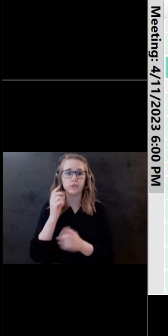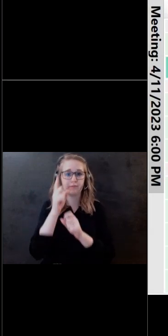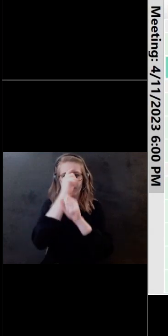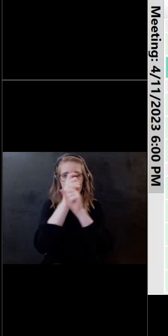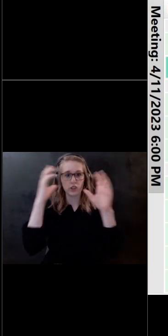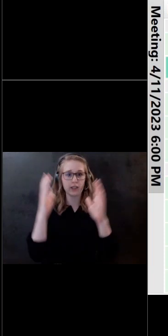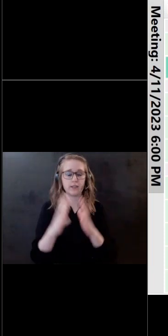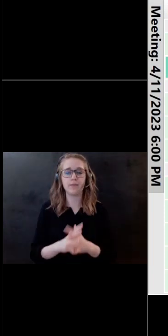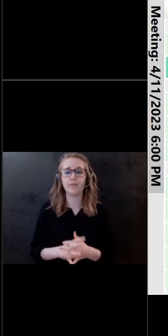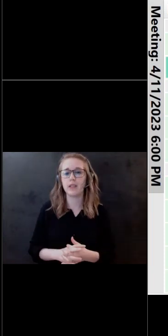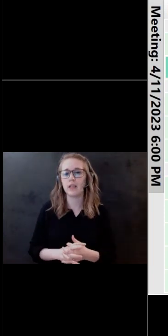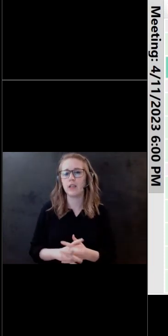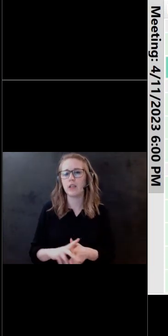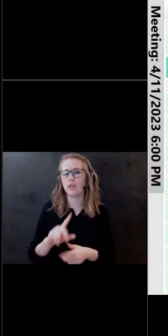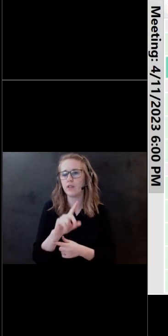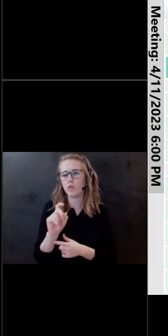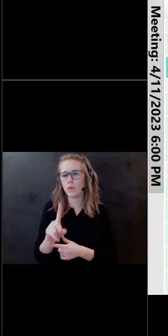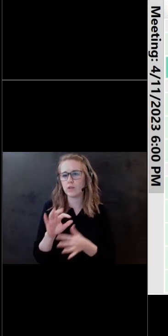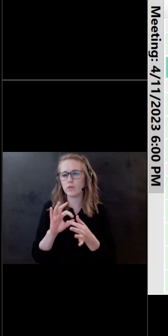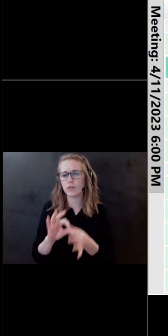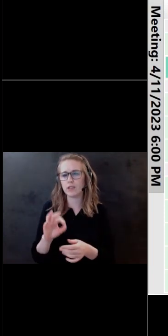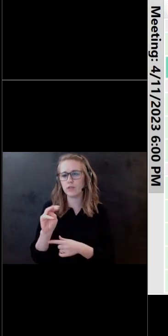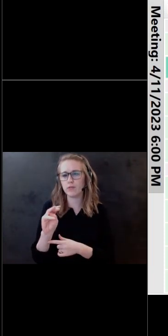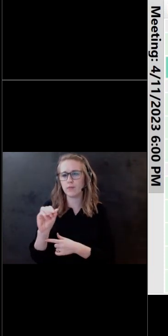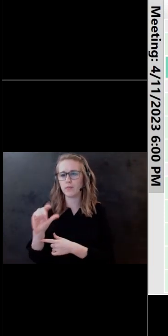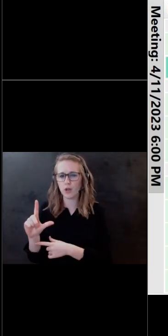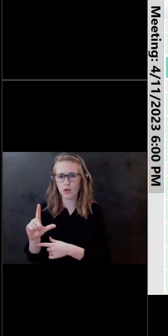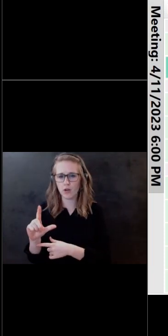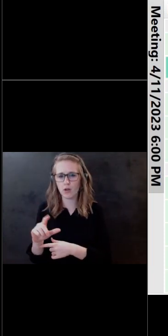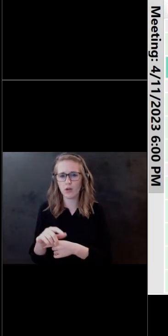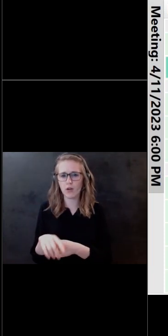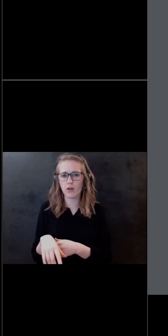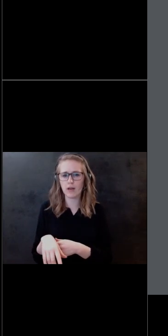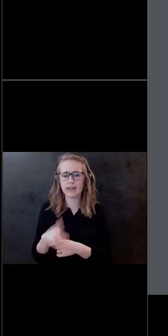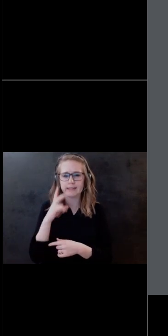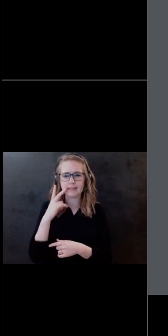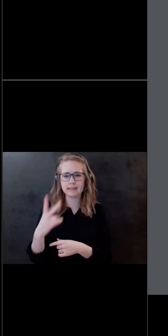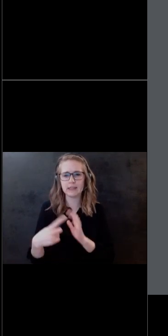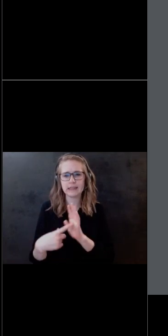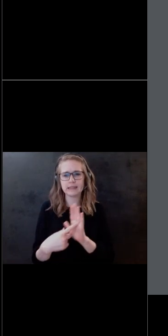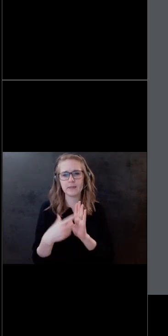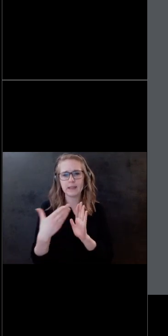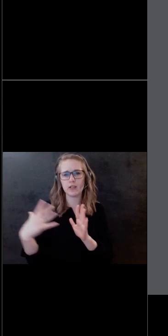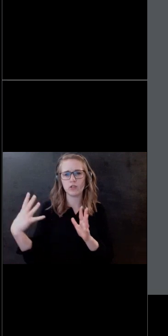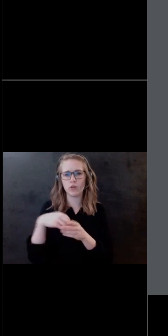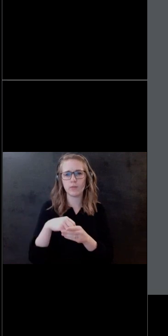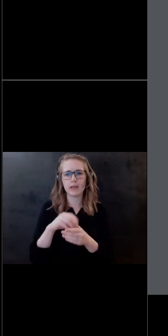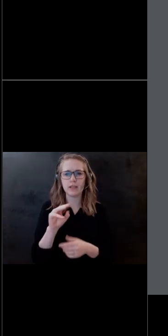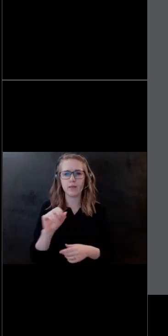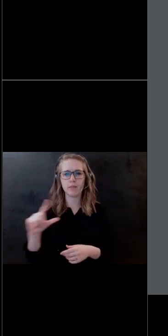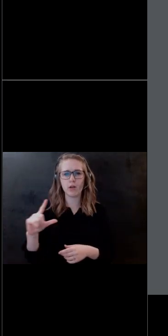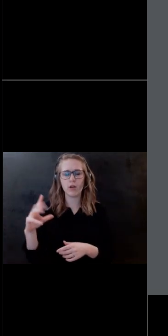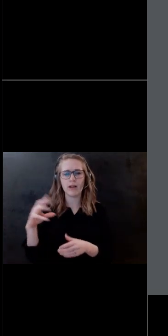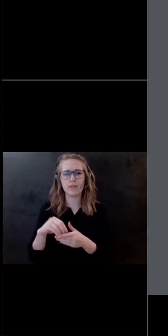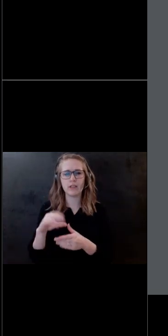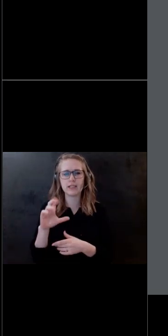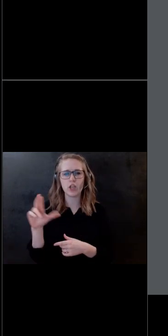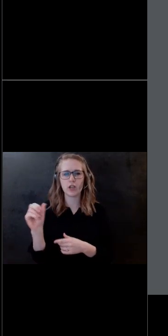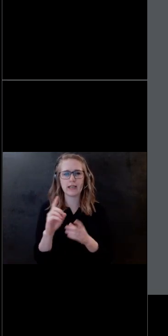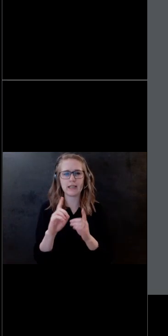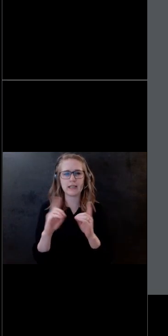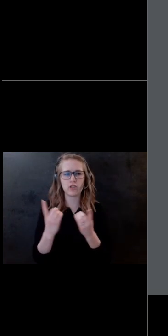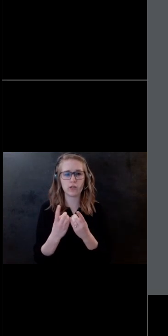The question with the mall, I see that there's a exhibit there to incorporate the mall into the CRA district.